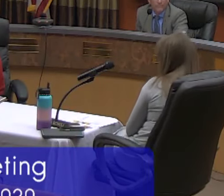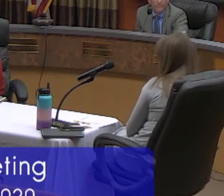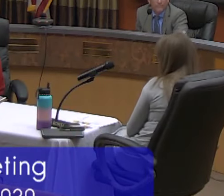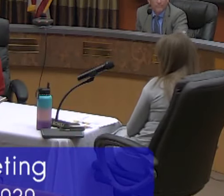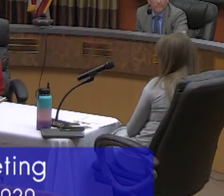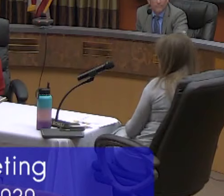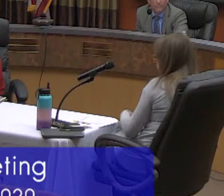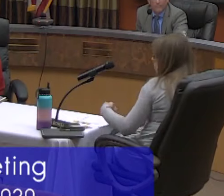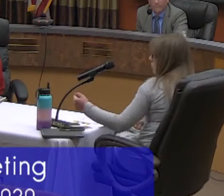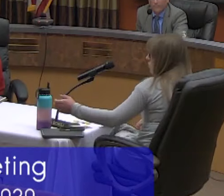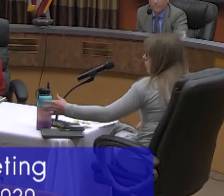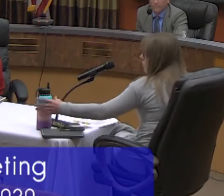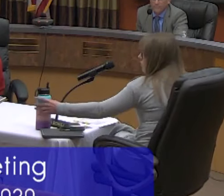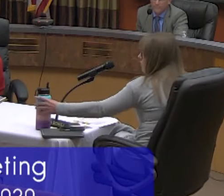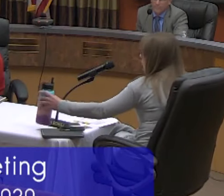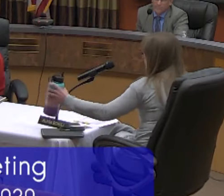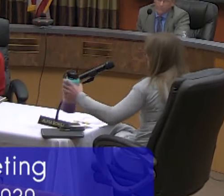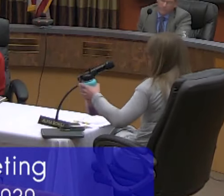Paula Burr.